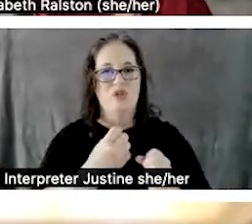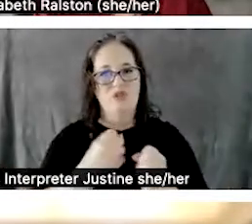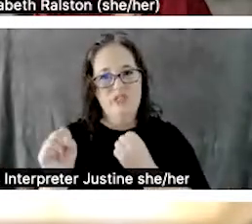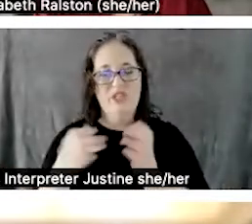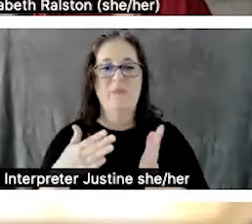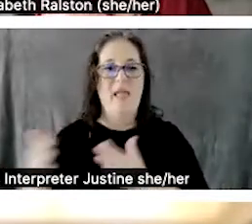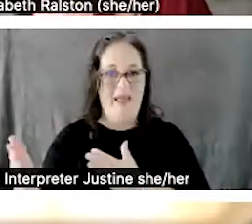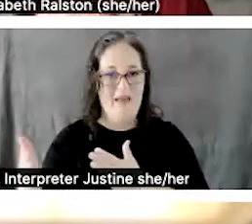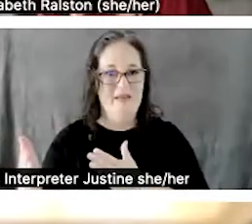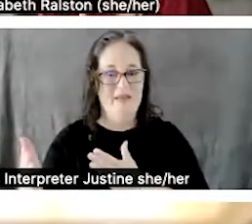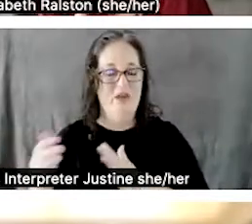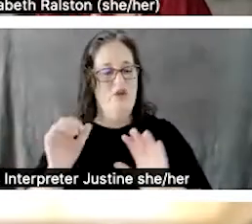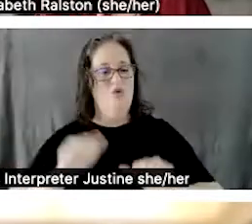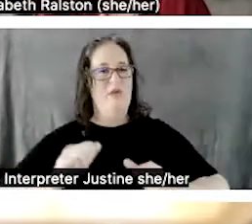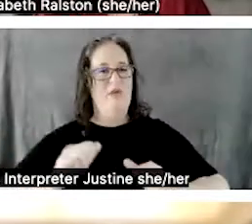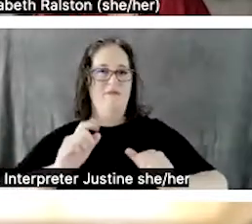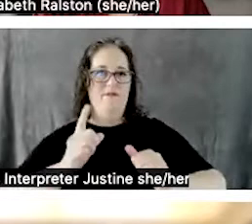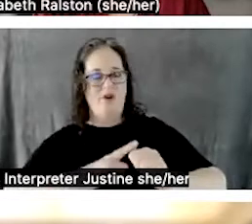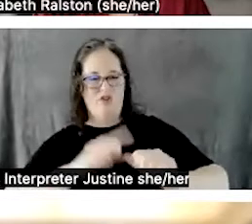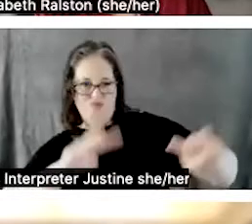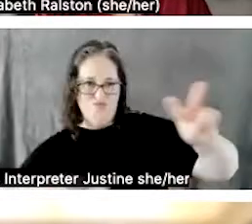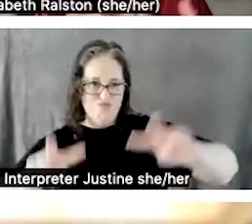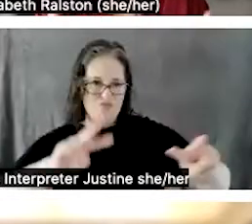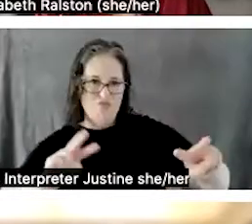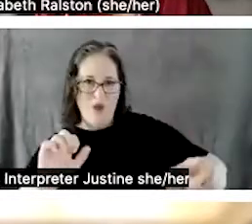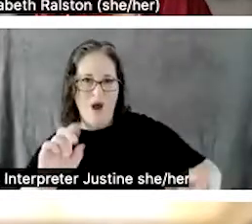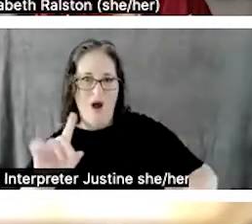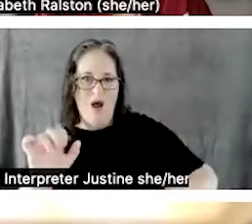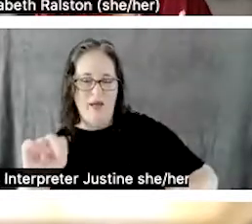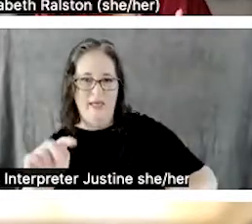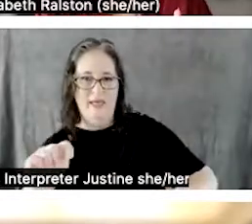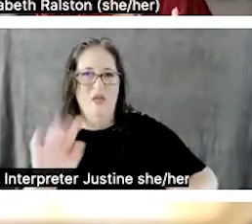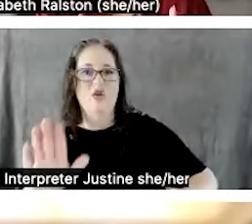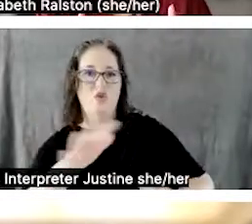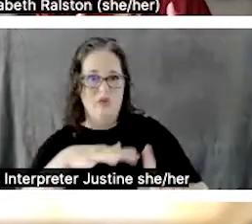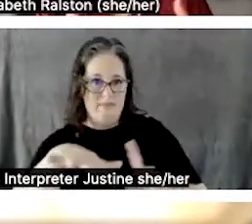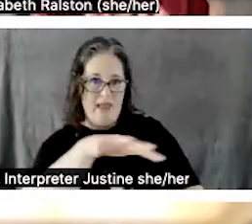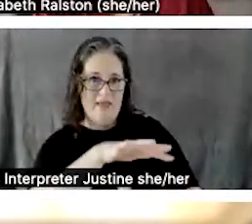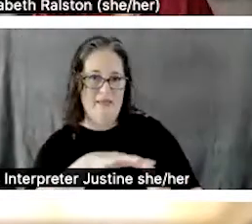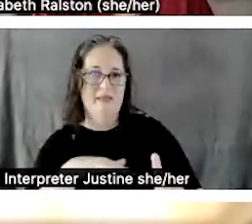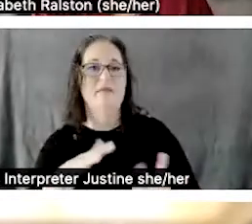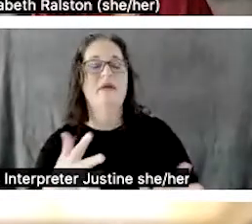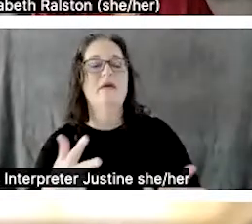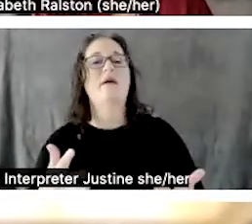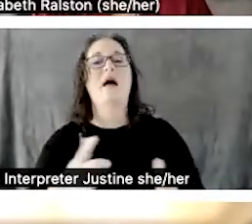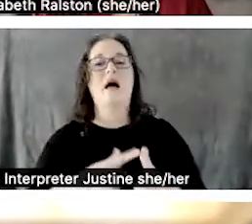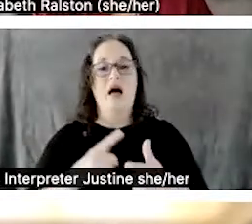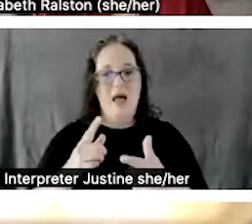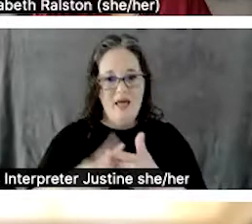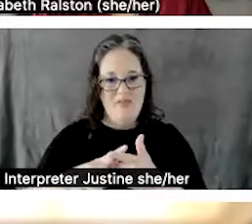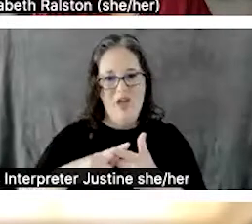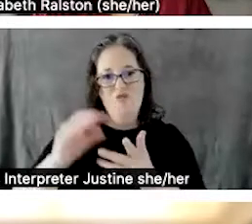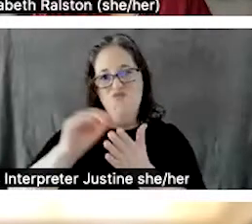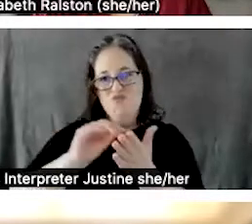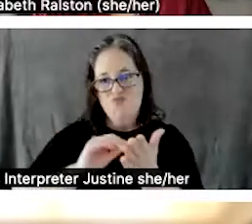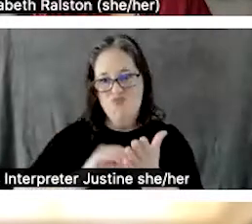your space, and then you can create an access plan with goals in terms of what you want to accomplish for the next